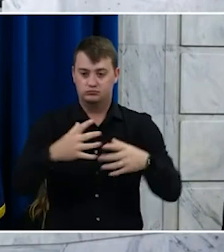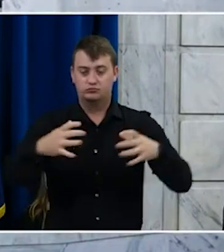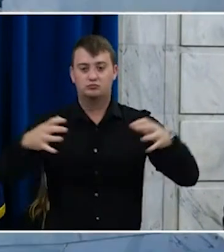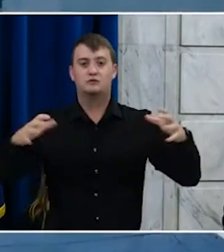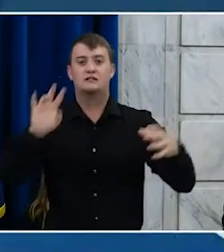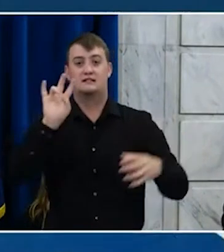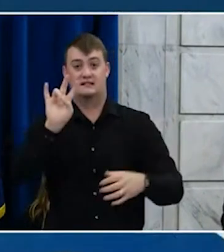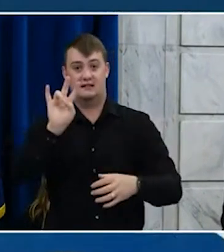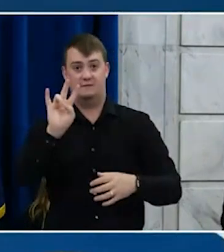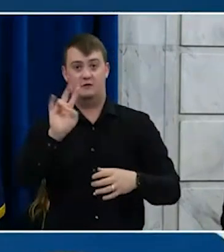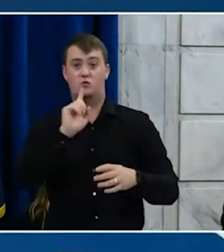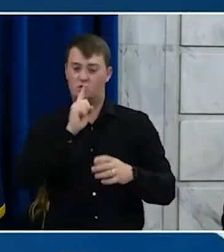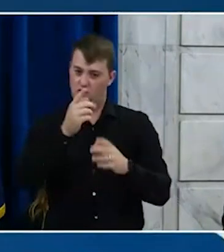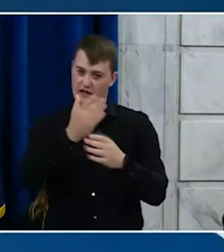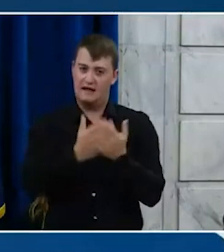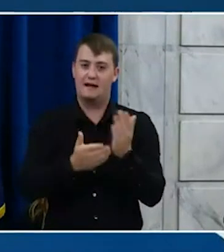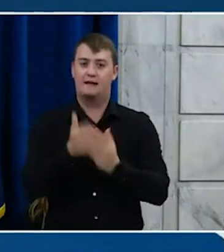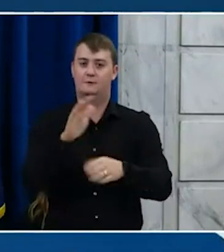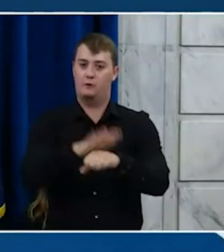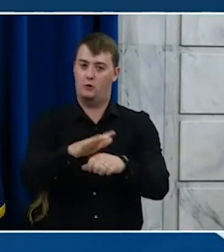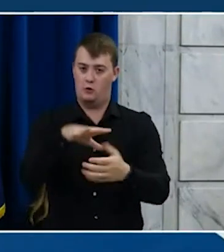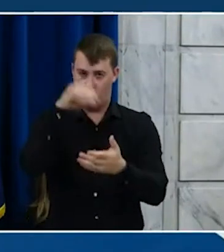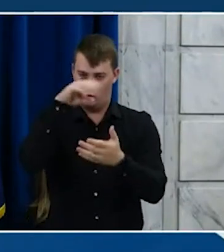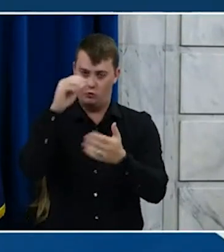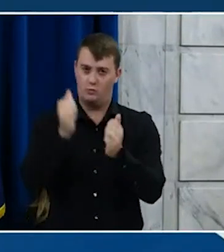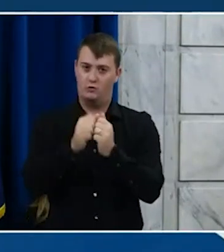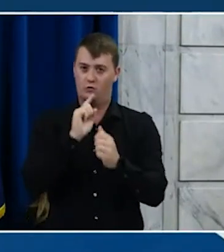hands-on learning with real-world applications.